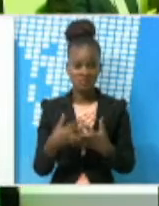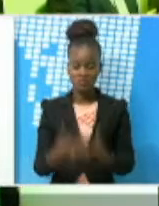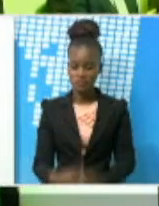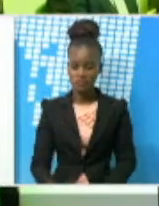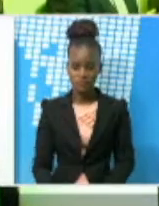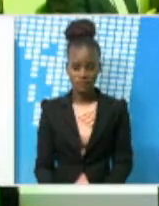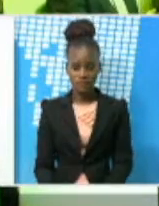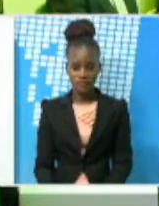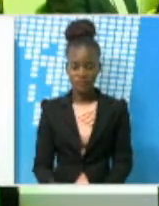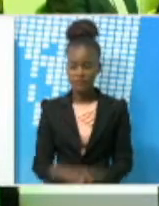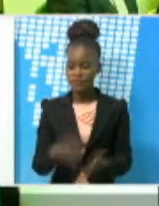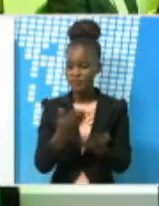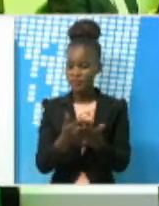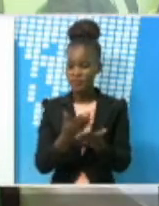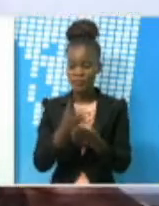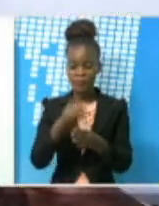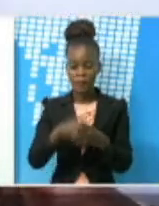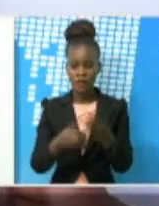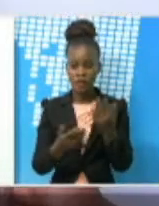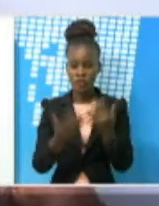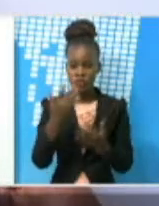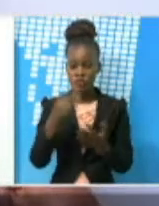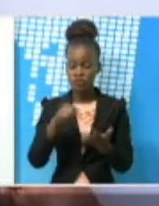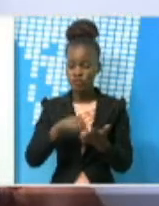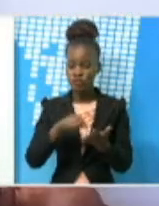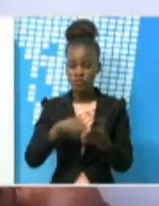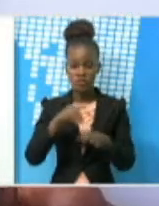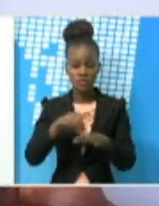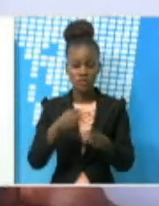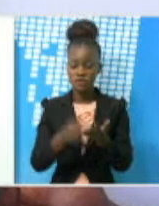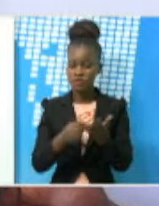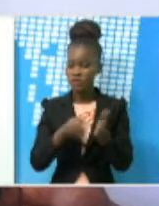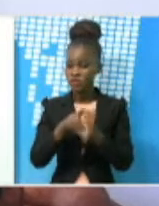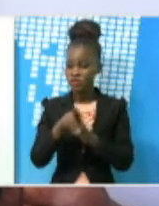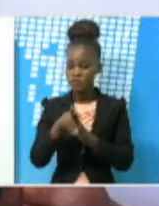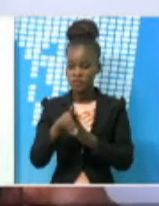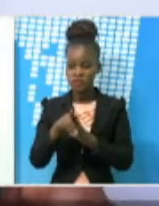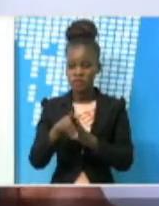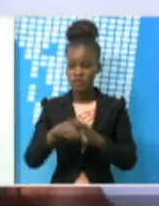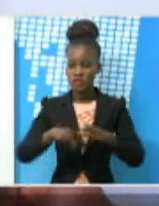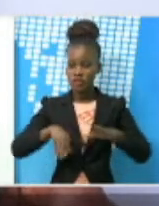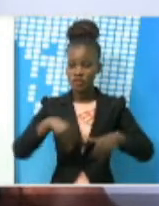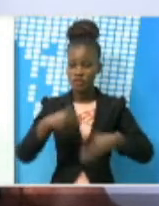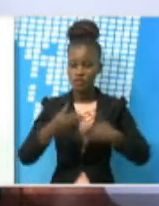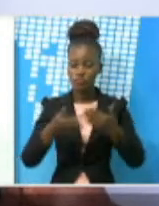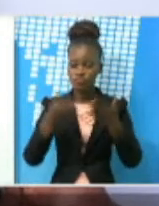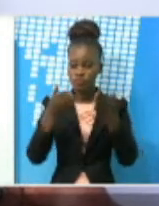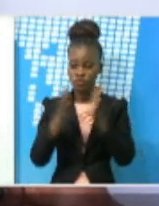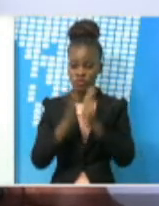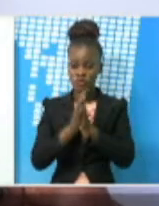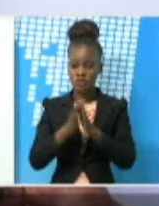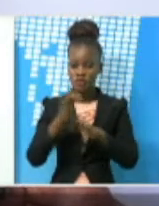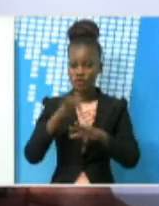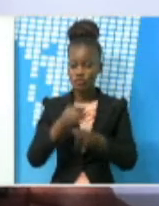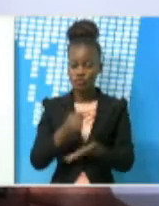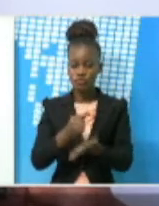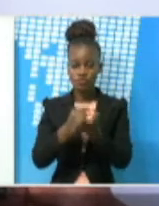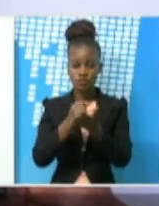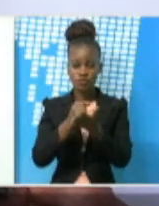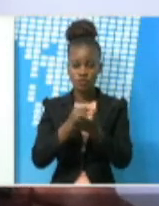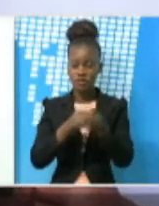investment demand in the green sector. Today, Uganda Development Bank is launching this facility to help